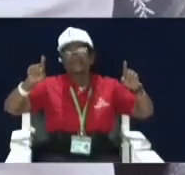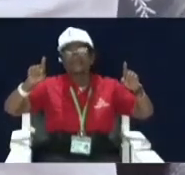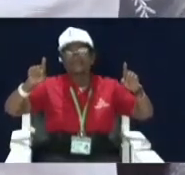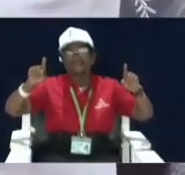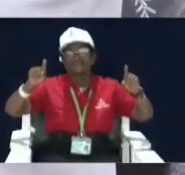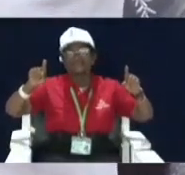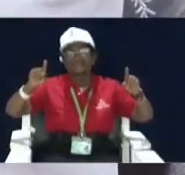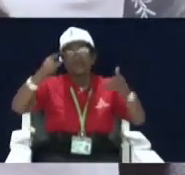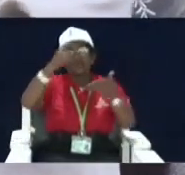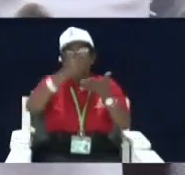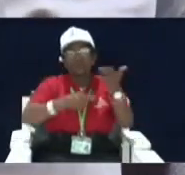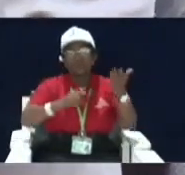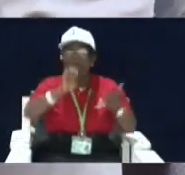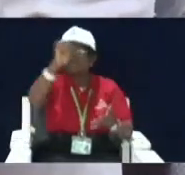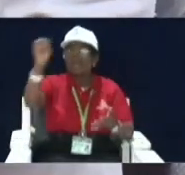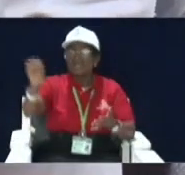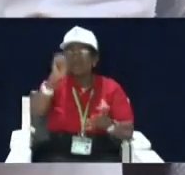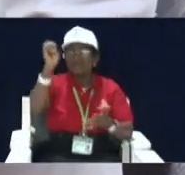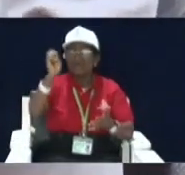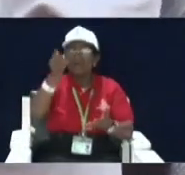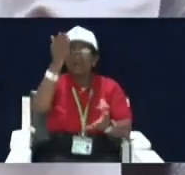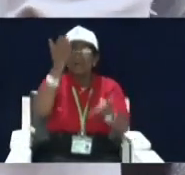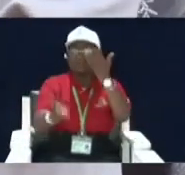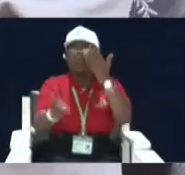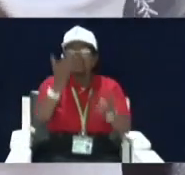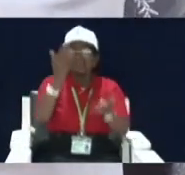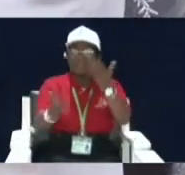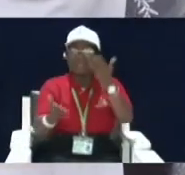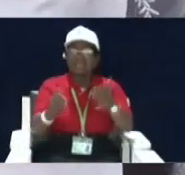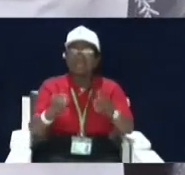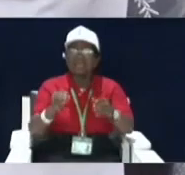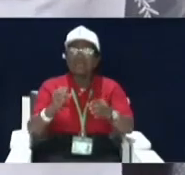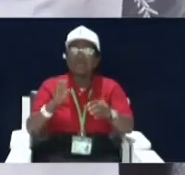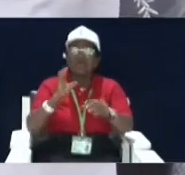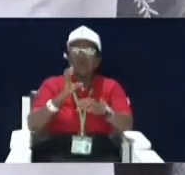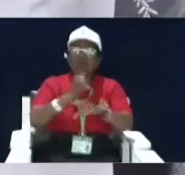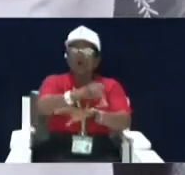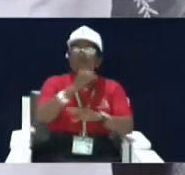And whatever I've been causing you heartache